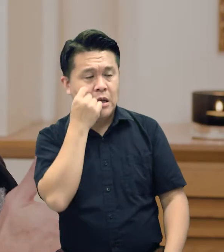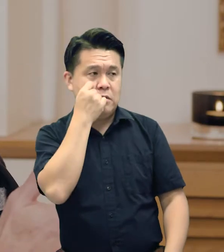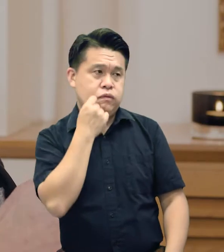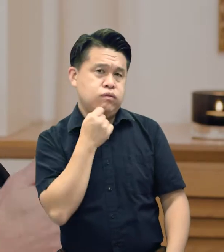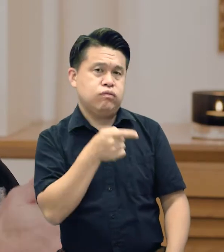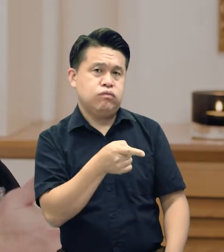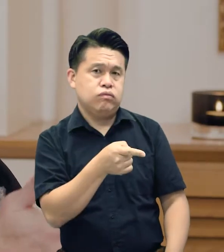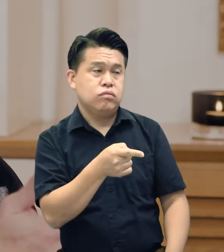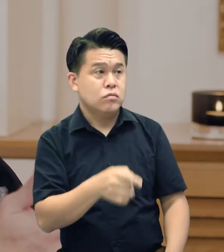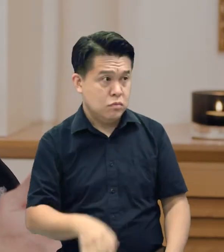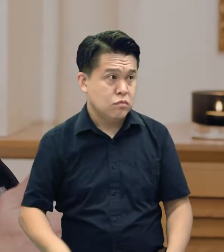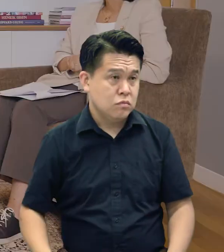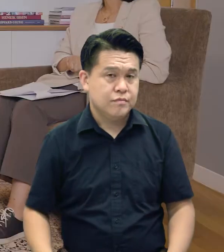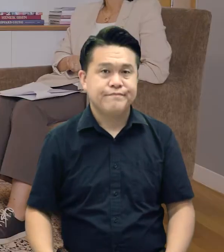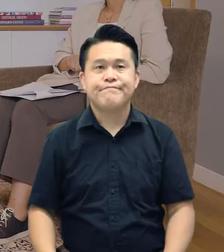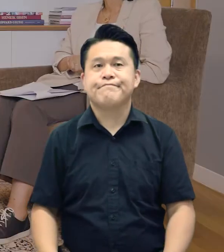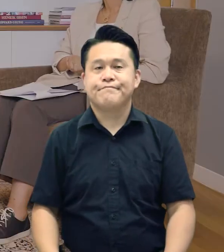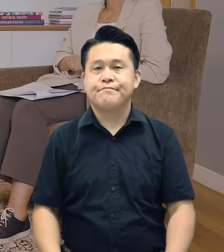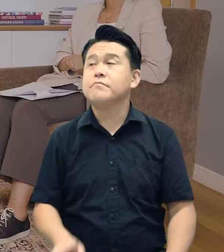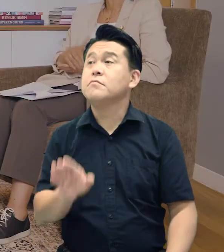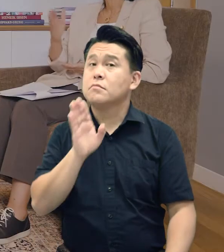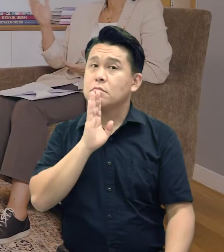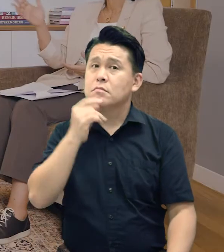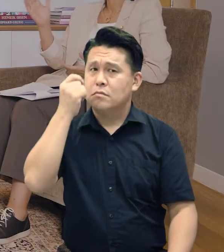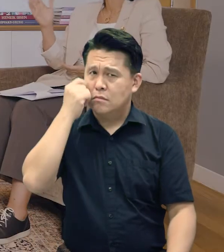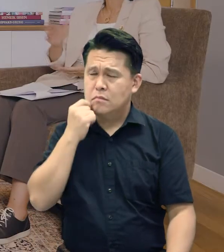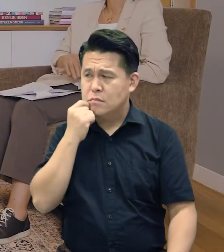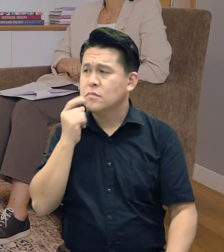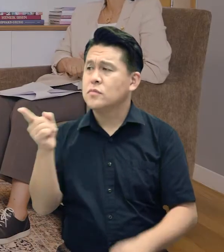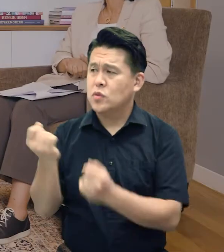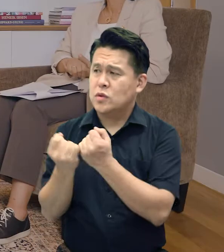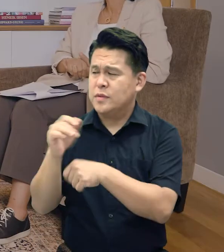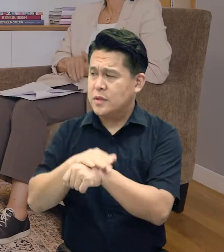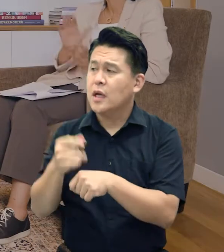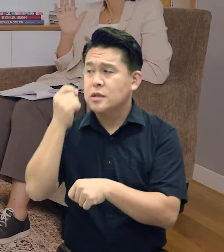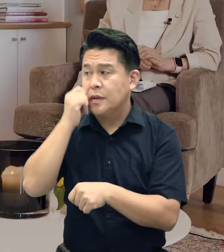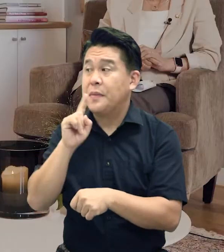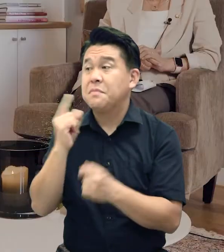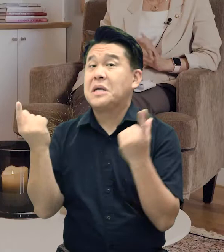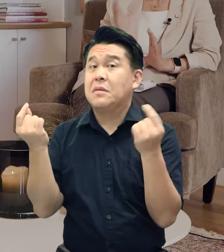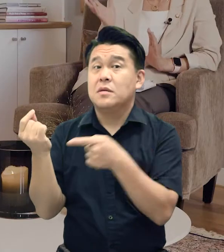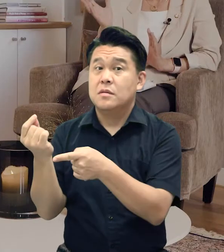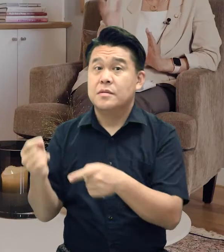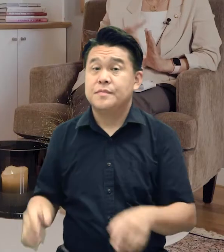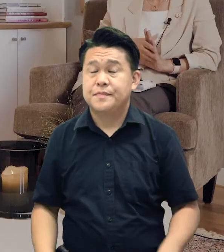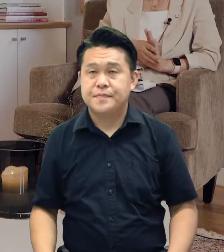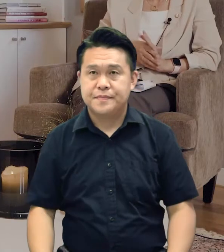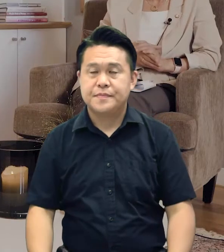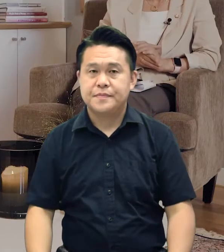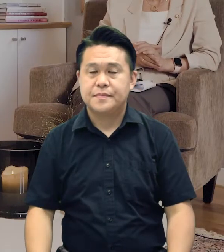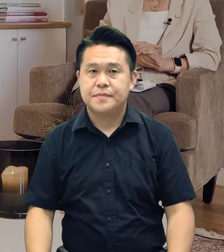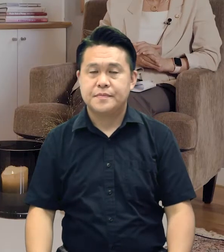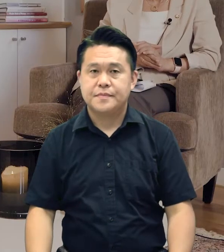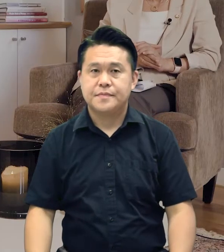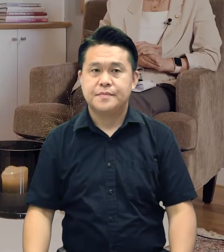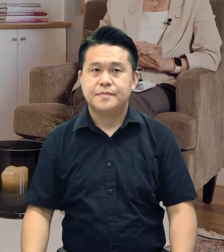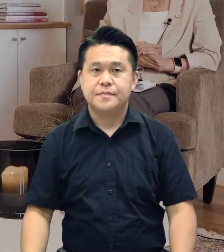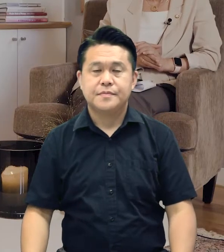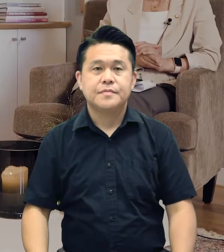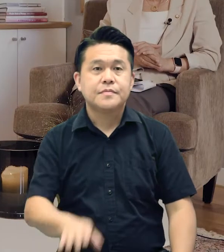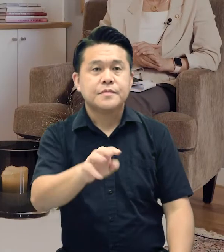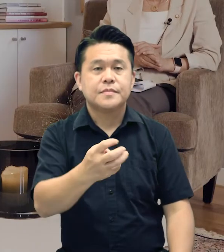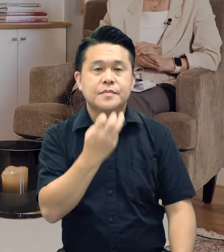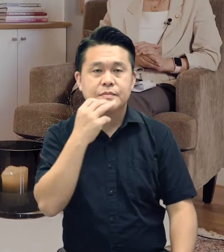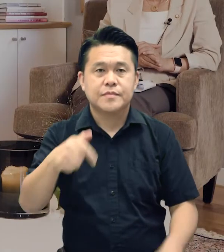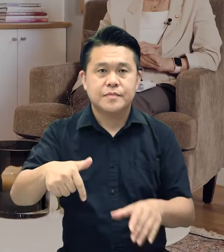unselfish, but also very sad. Well, very sad. Yeah. Exactly. Yeah. It's very exact description, I think. And I